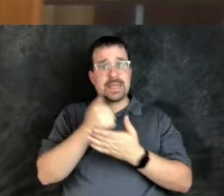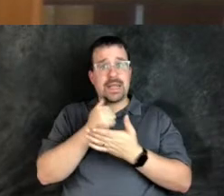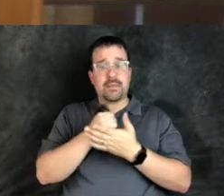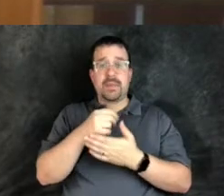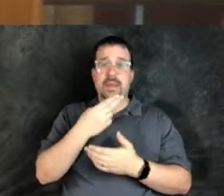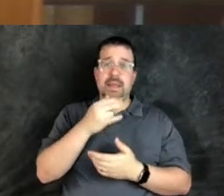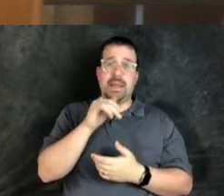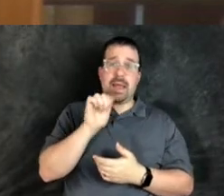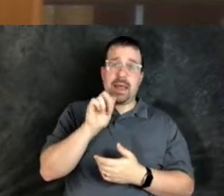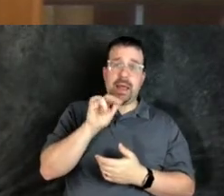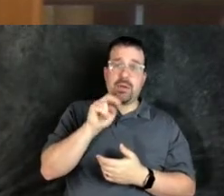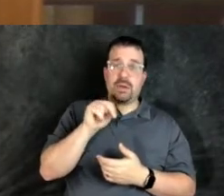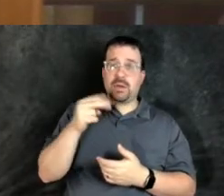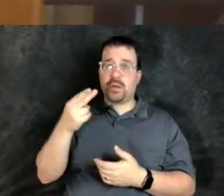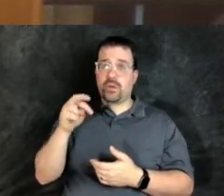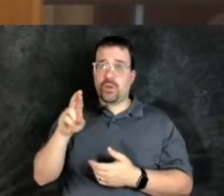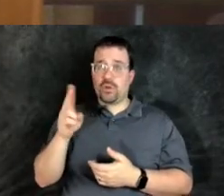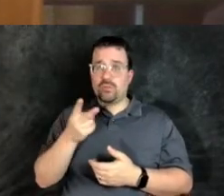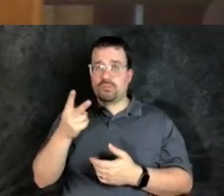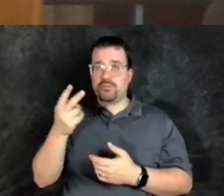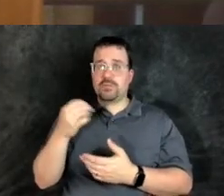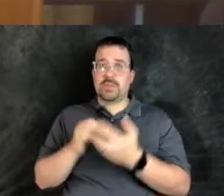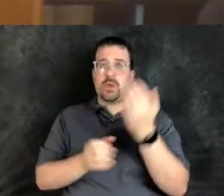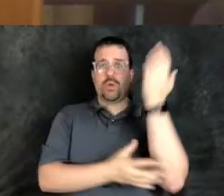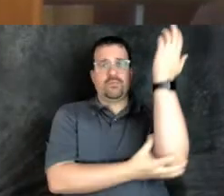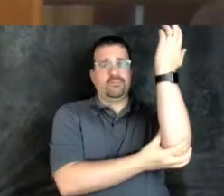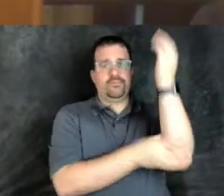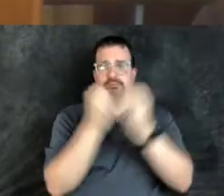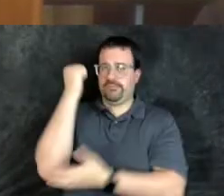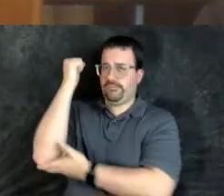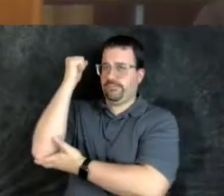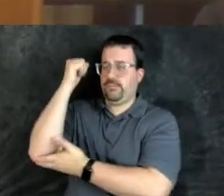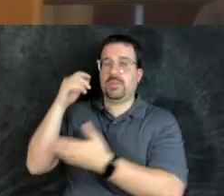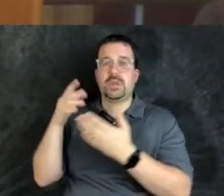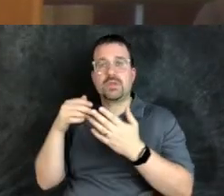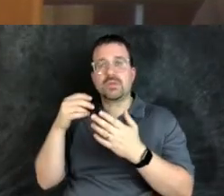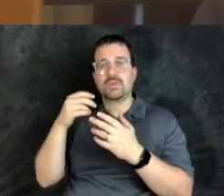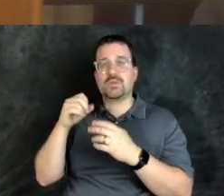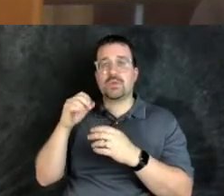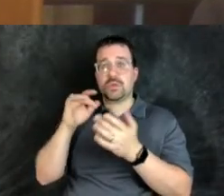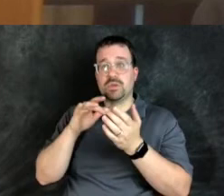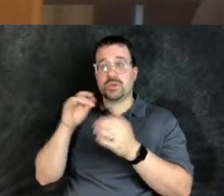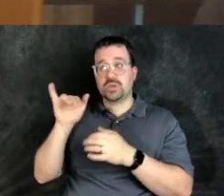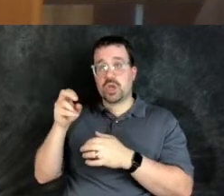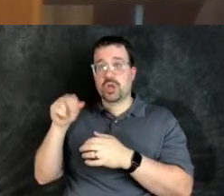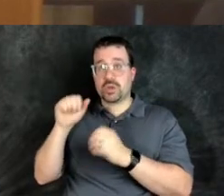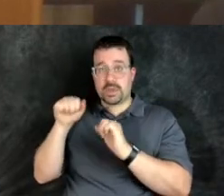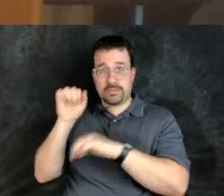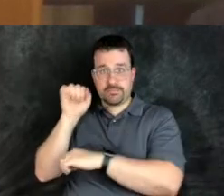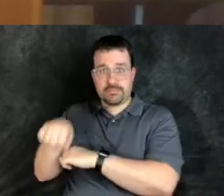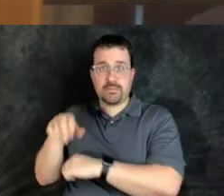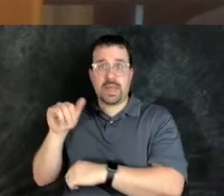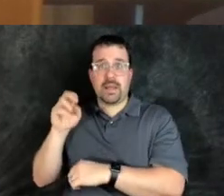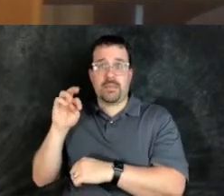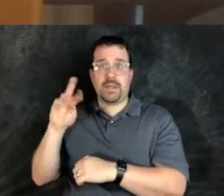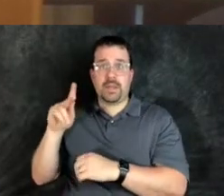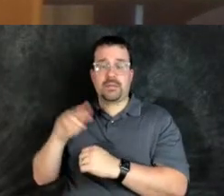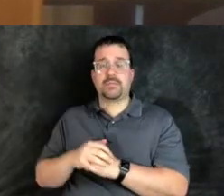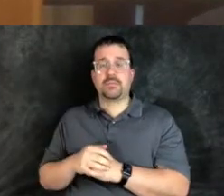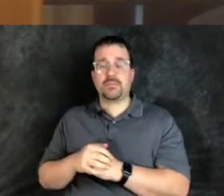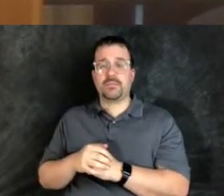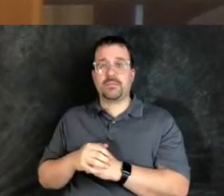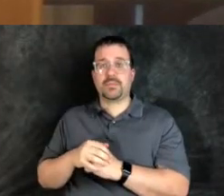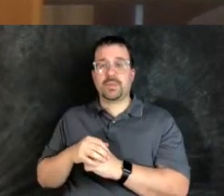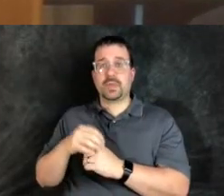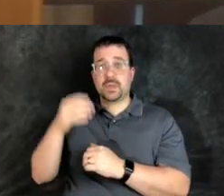Moses keep the staff raised so that Joshua may defeat Amalek. God promises